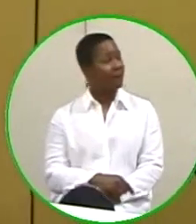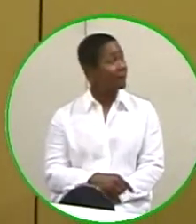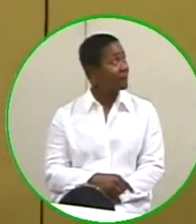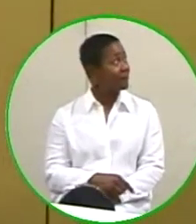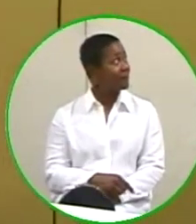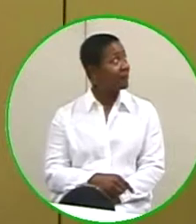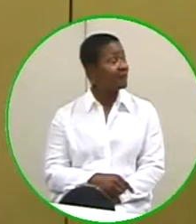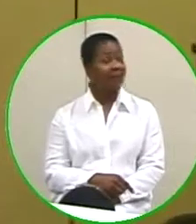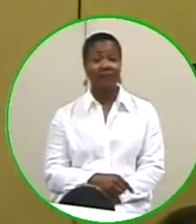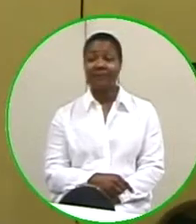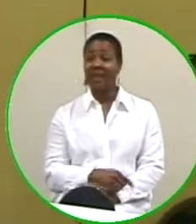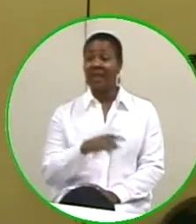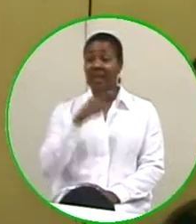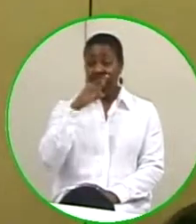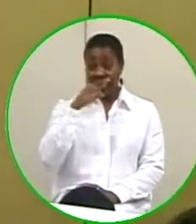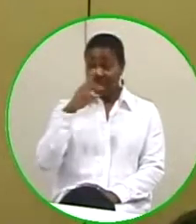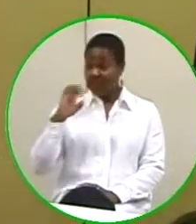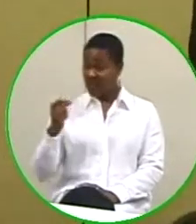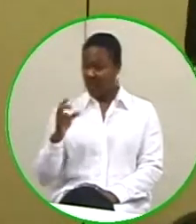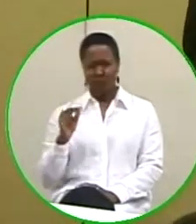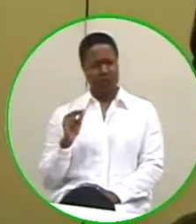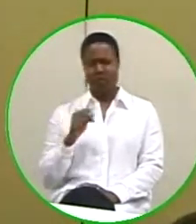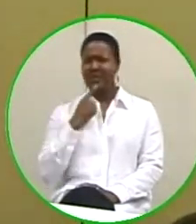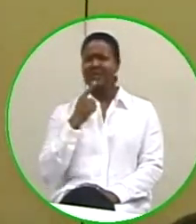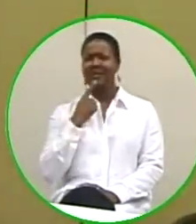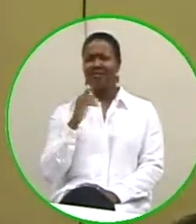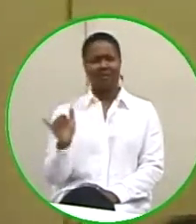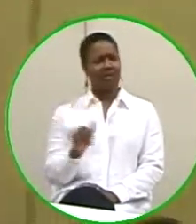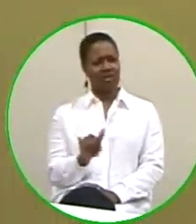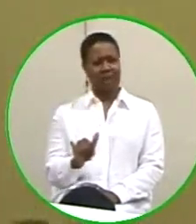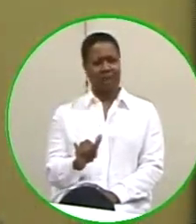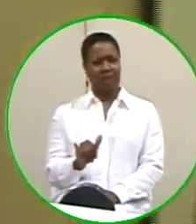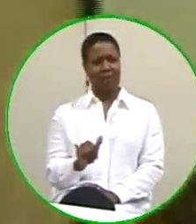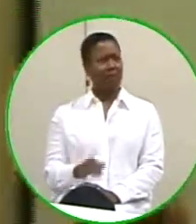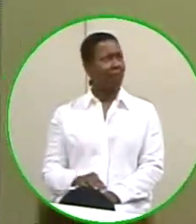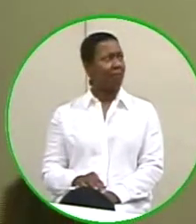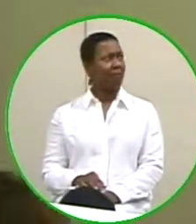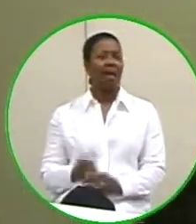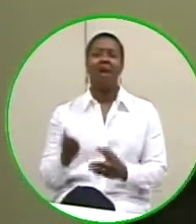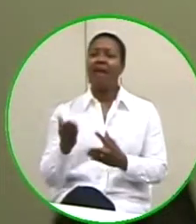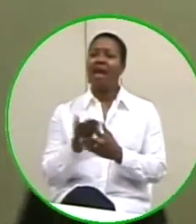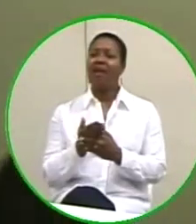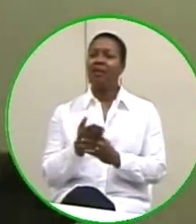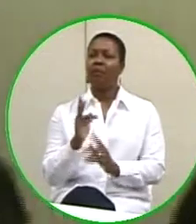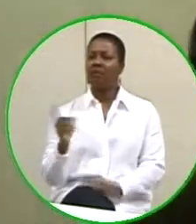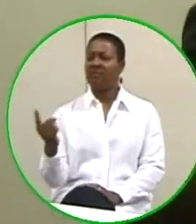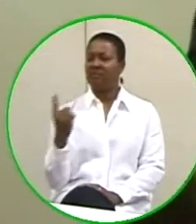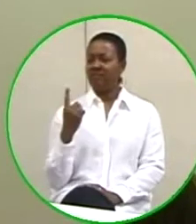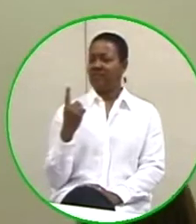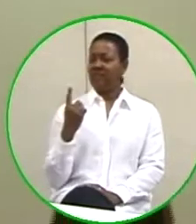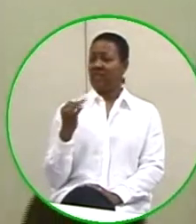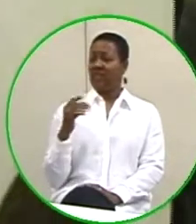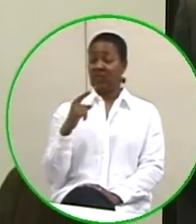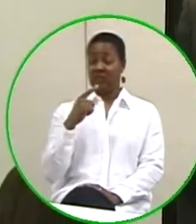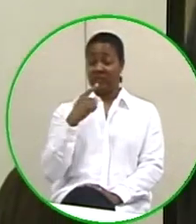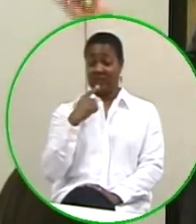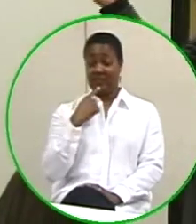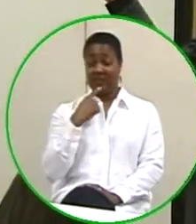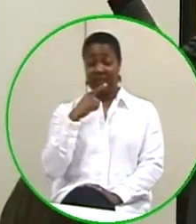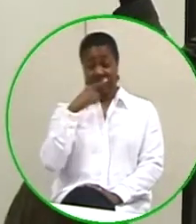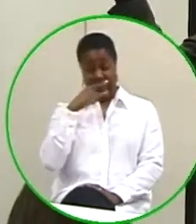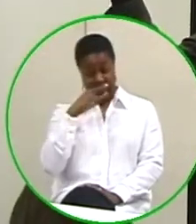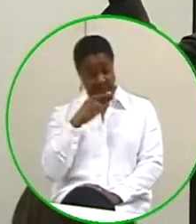I'm not calling kids dogs. I had somebody come up during a break one time and say, that's really demeaning, calling them dogs. No,